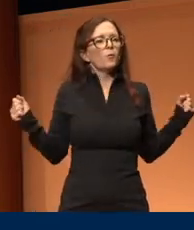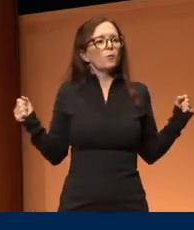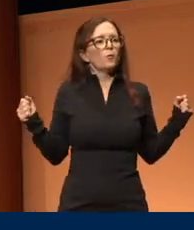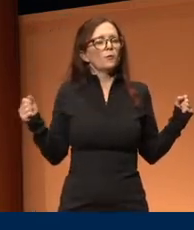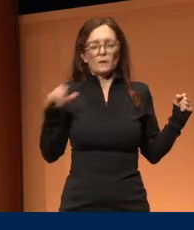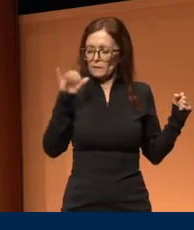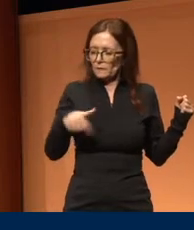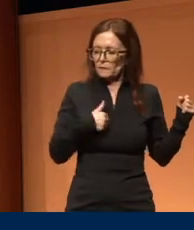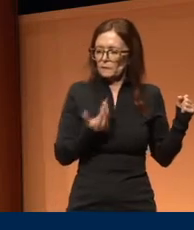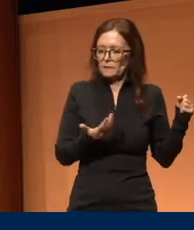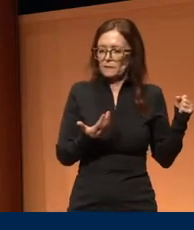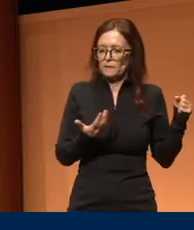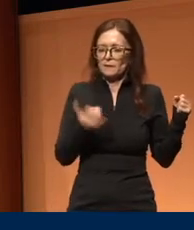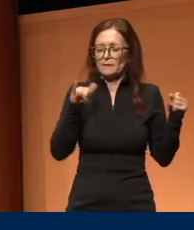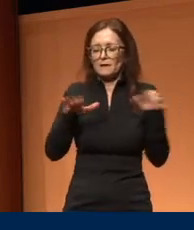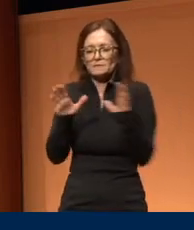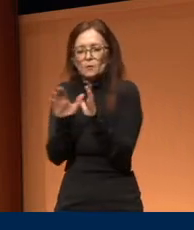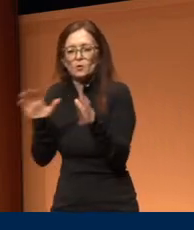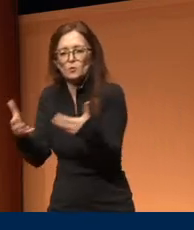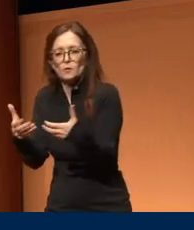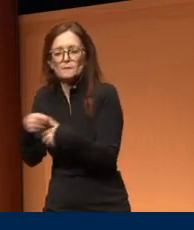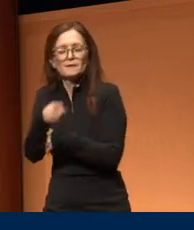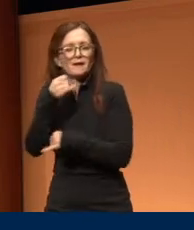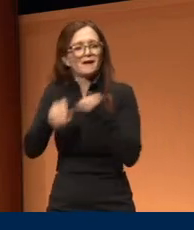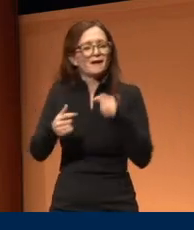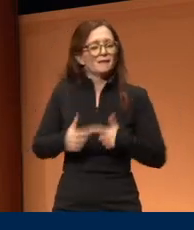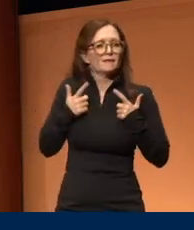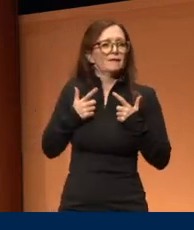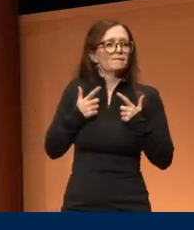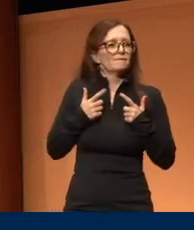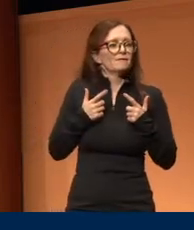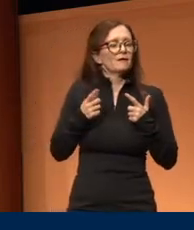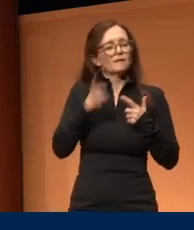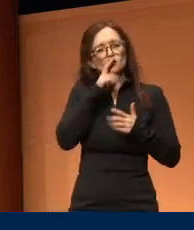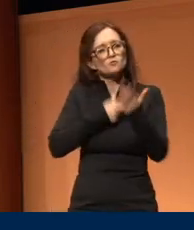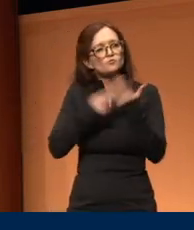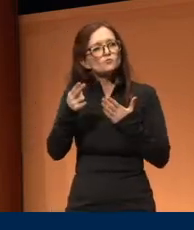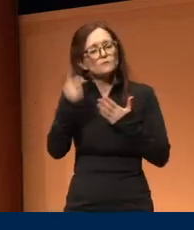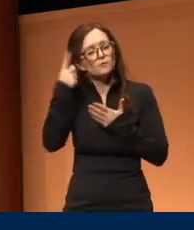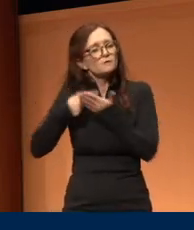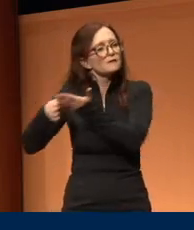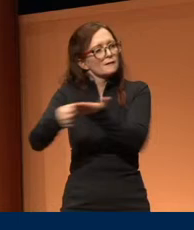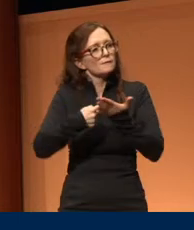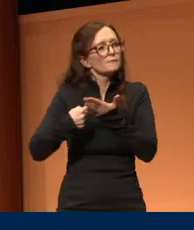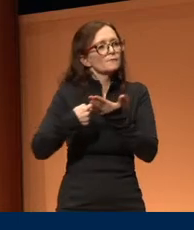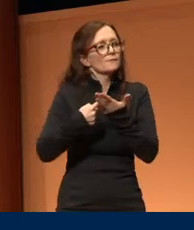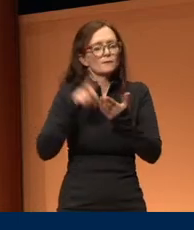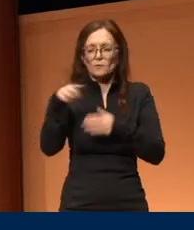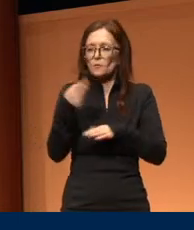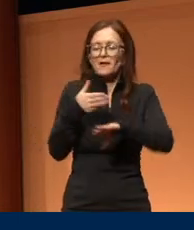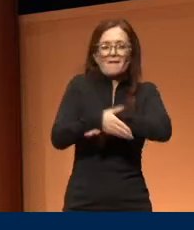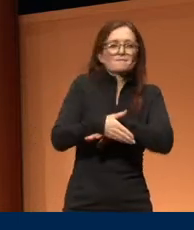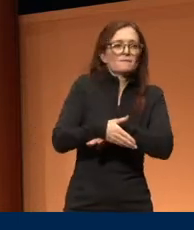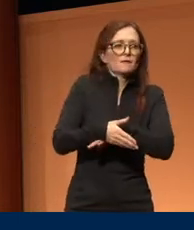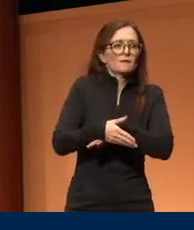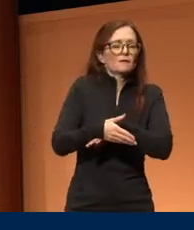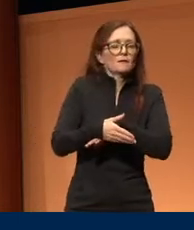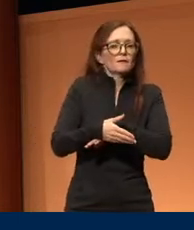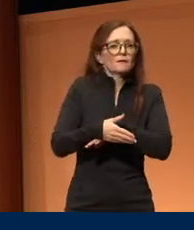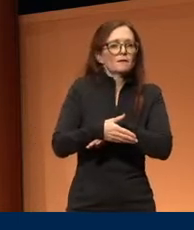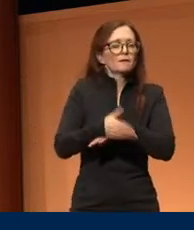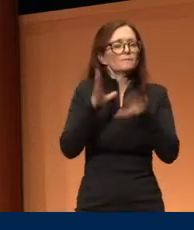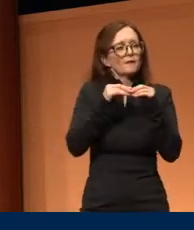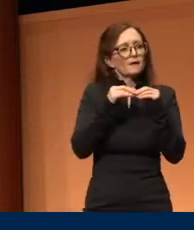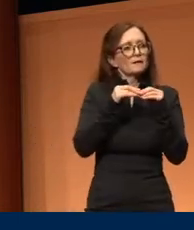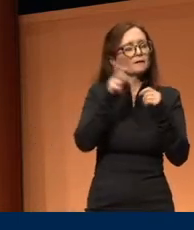the ideological minorities in the convention on end of life contributed their truth to the deliberations only after we, on the governance